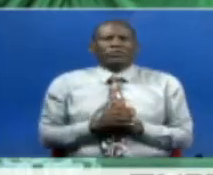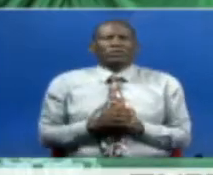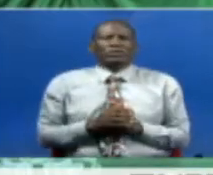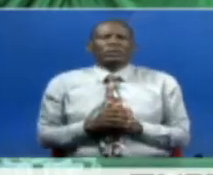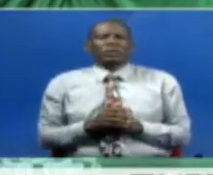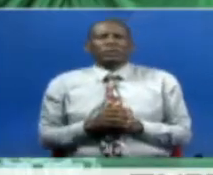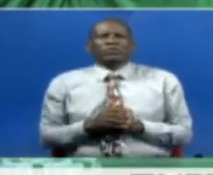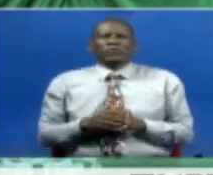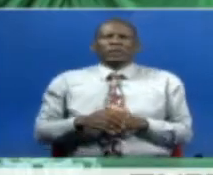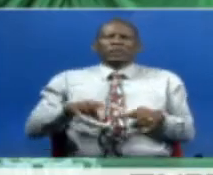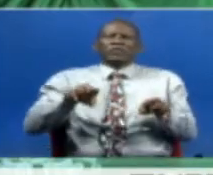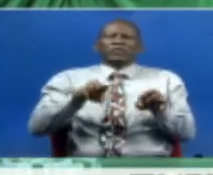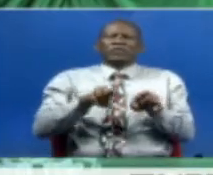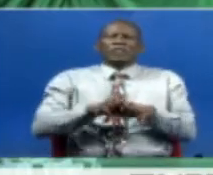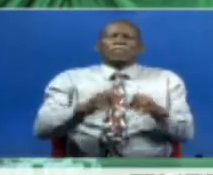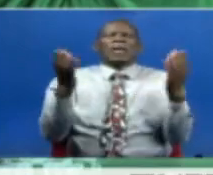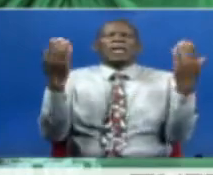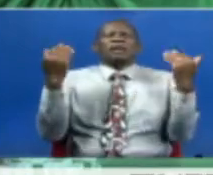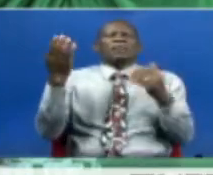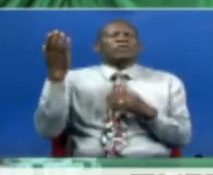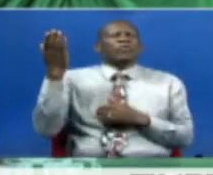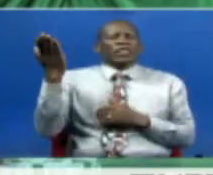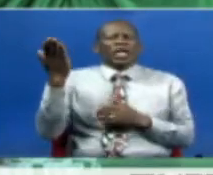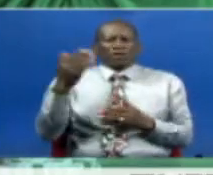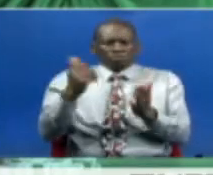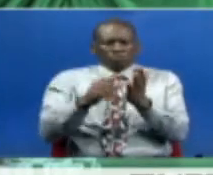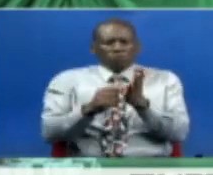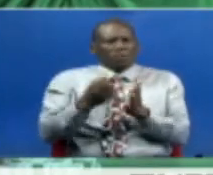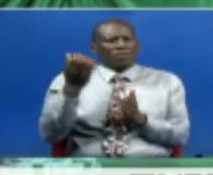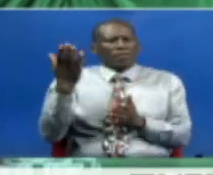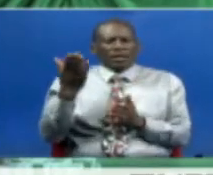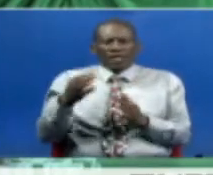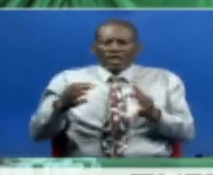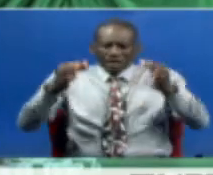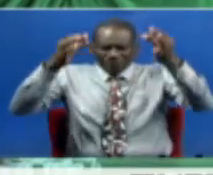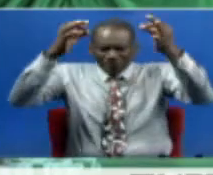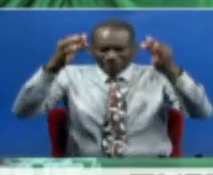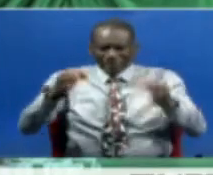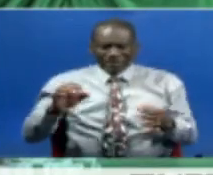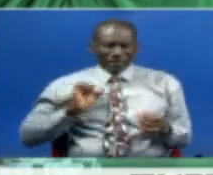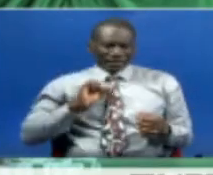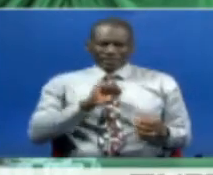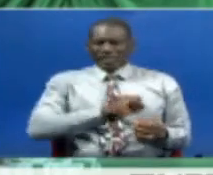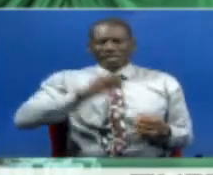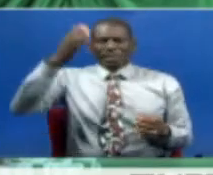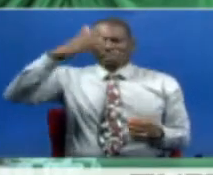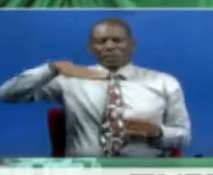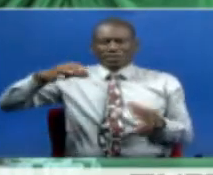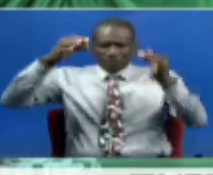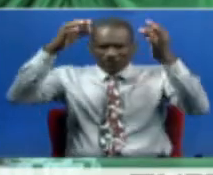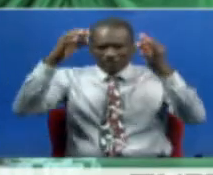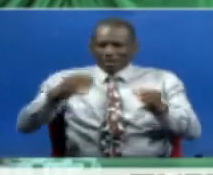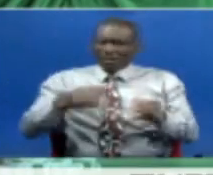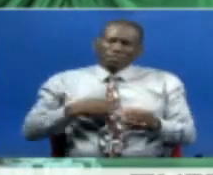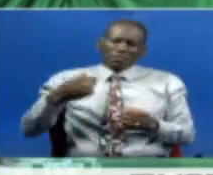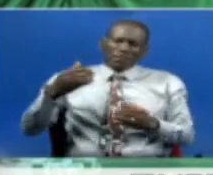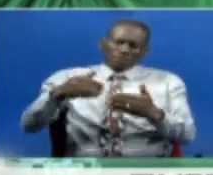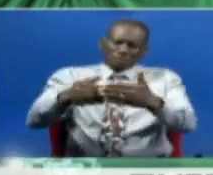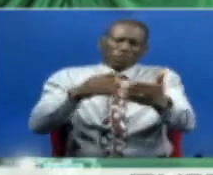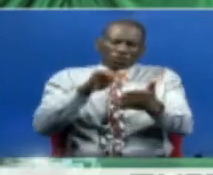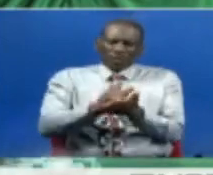Hata pale Meru kumekuwa na matatizo. Imeamuliwa pale kwa Senate. Nilikuwa pale mbele,